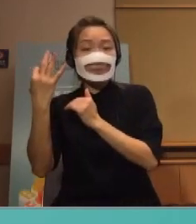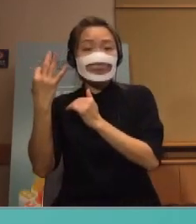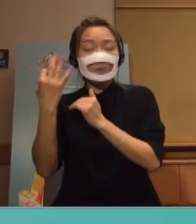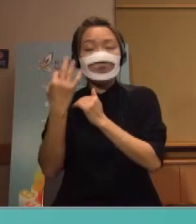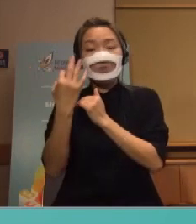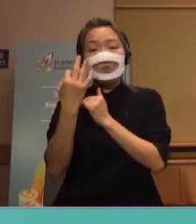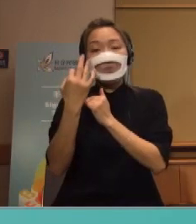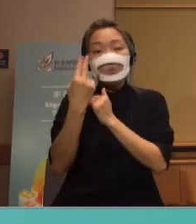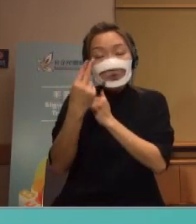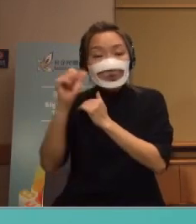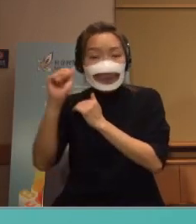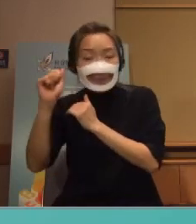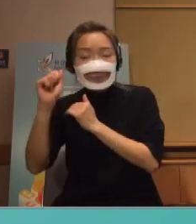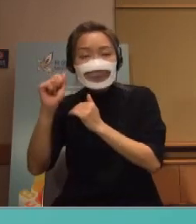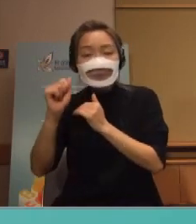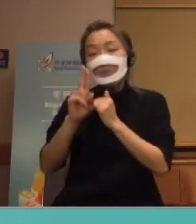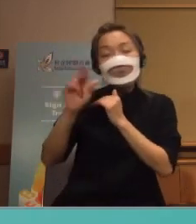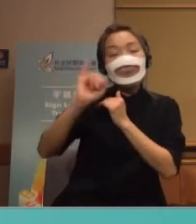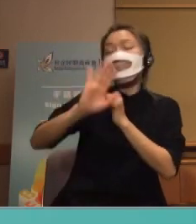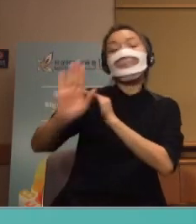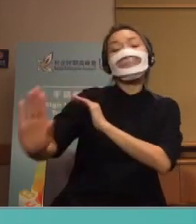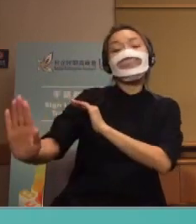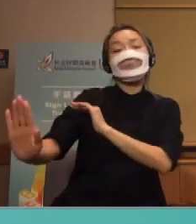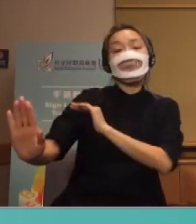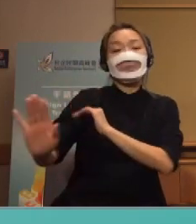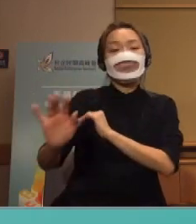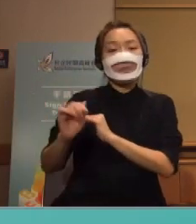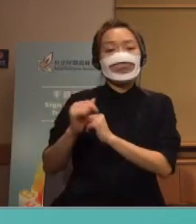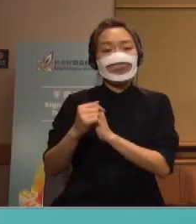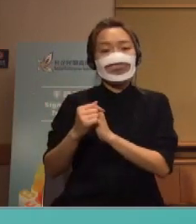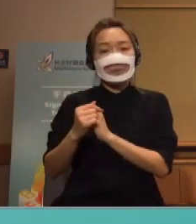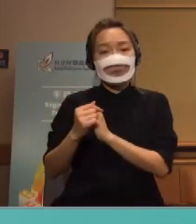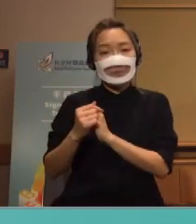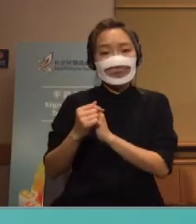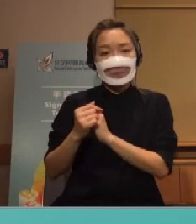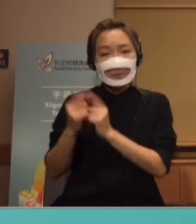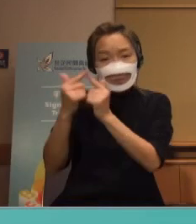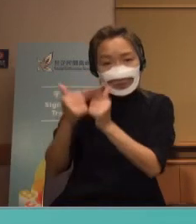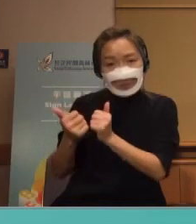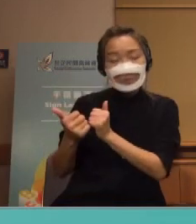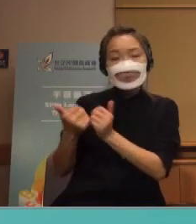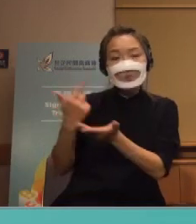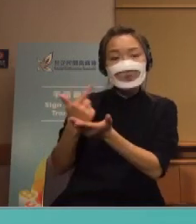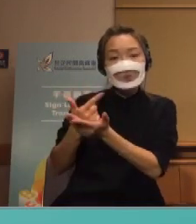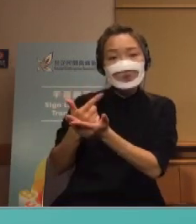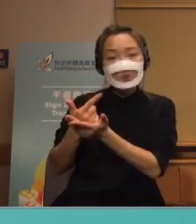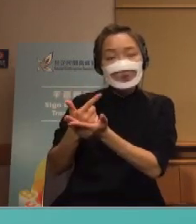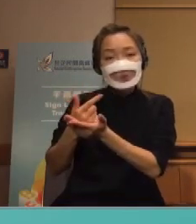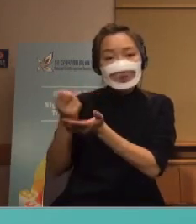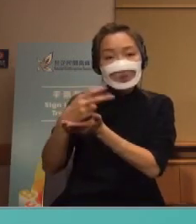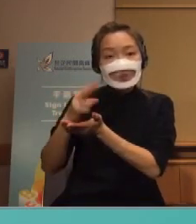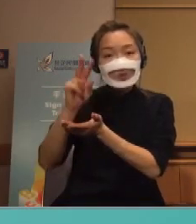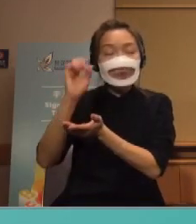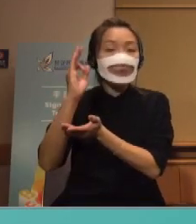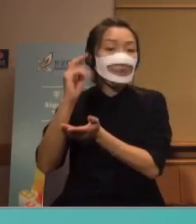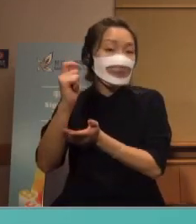like DeFi, NFT, GameFi, everything. Like it's just a huge like hustle to actually get a